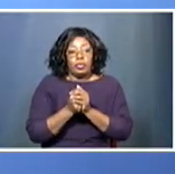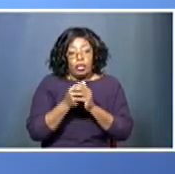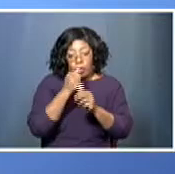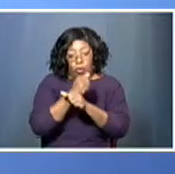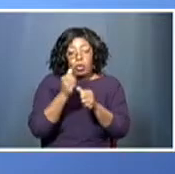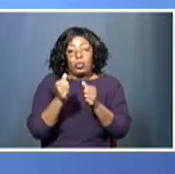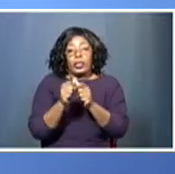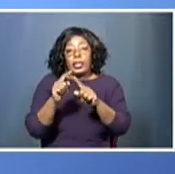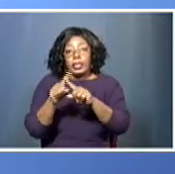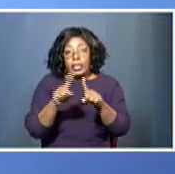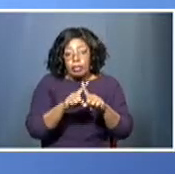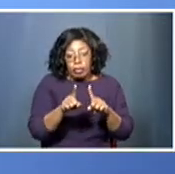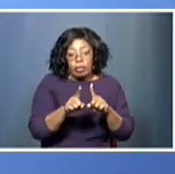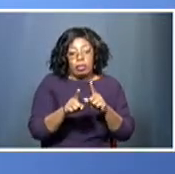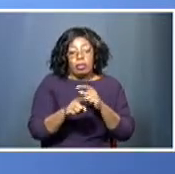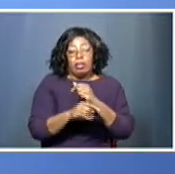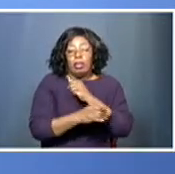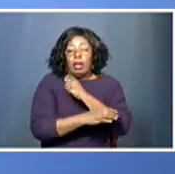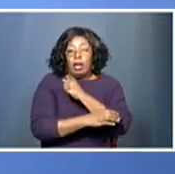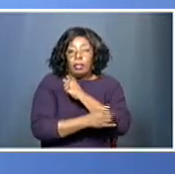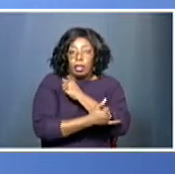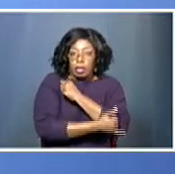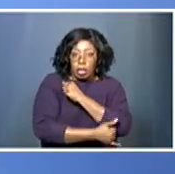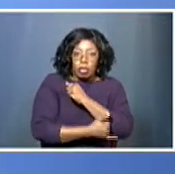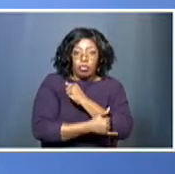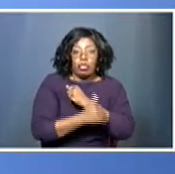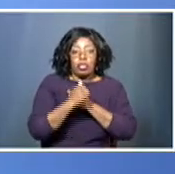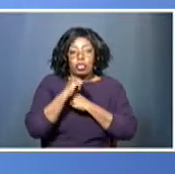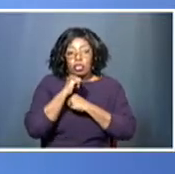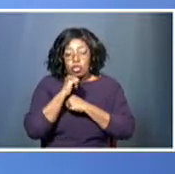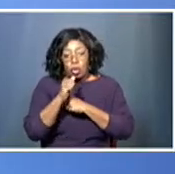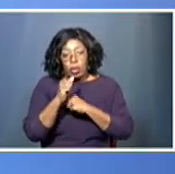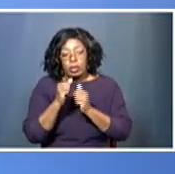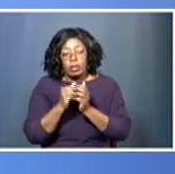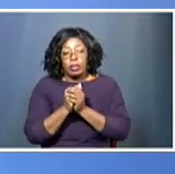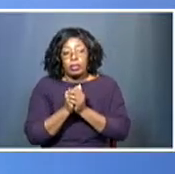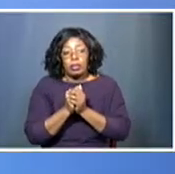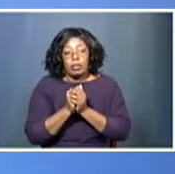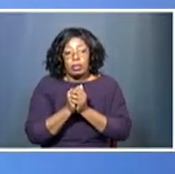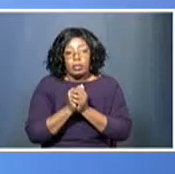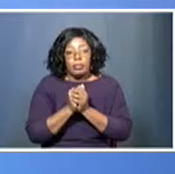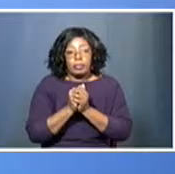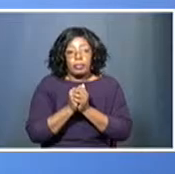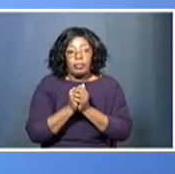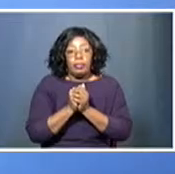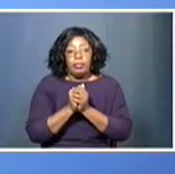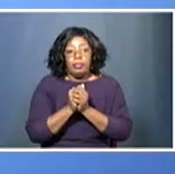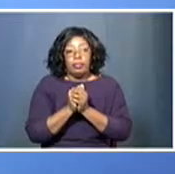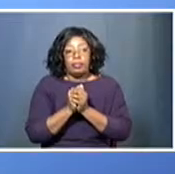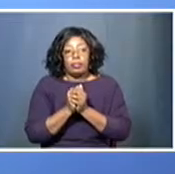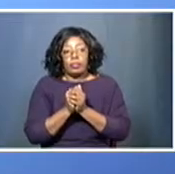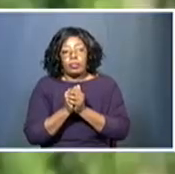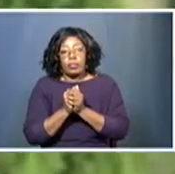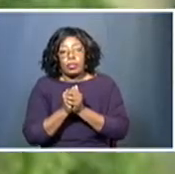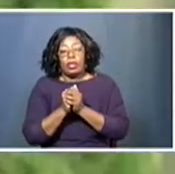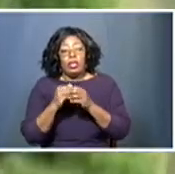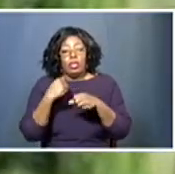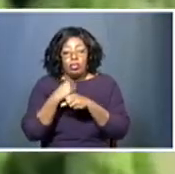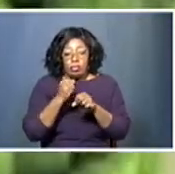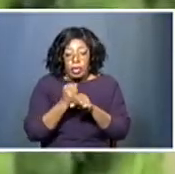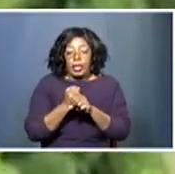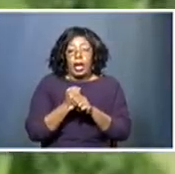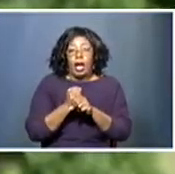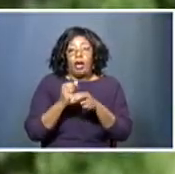towards legalizing the regime in order to not complicate or not throw a wrench into our diplomatic relations with other